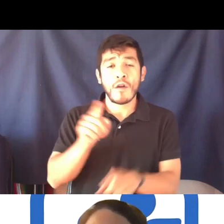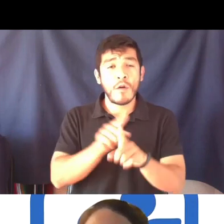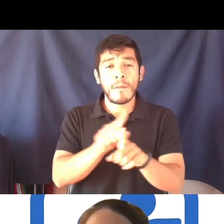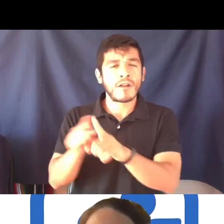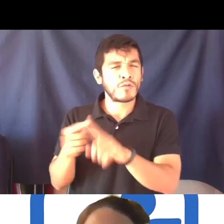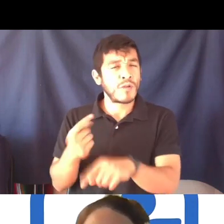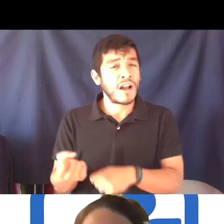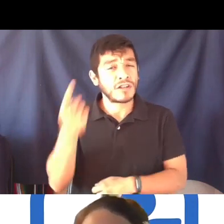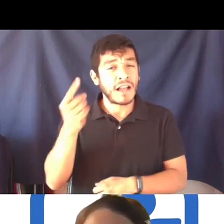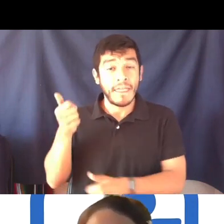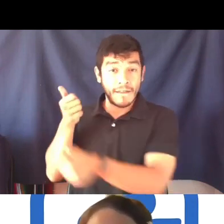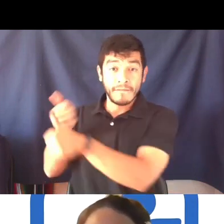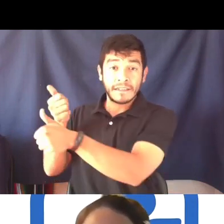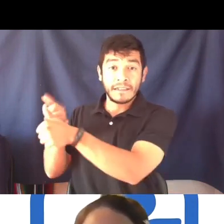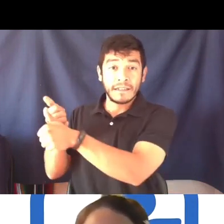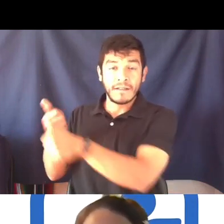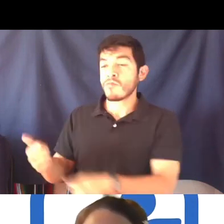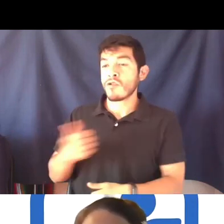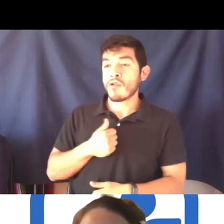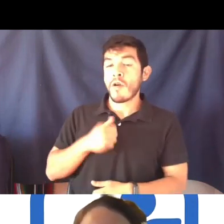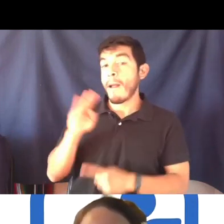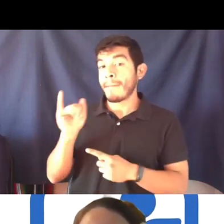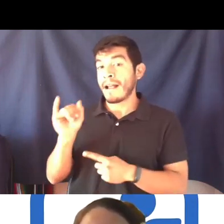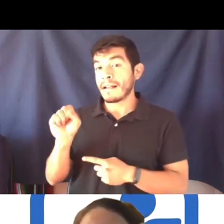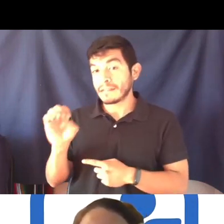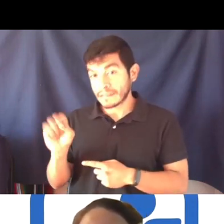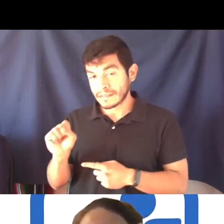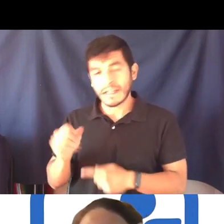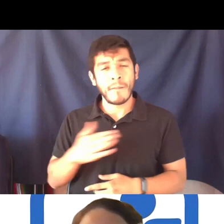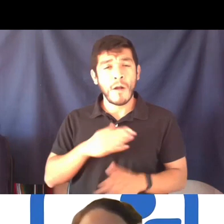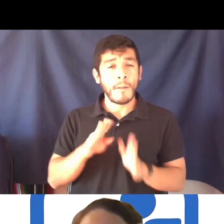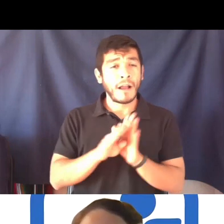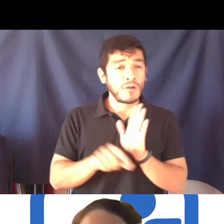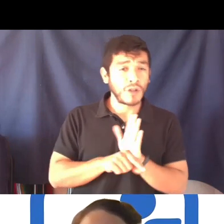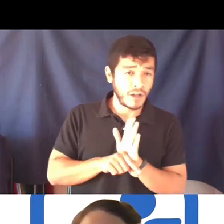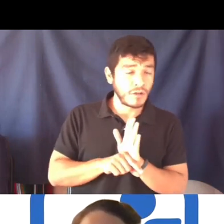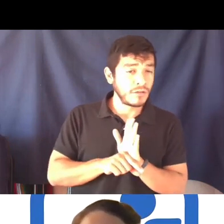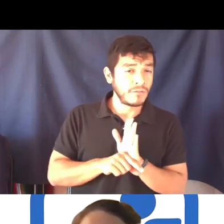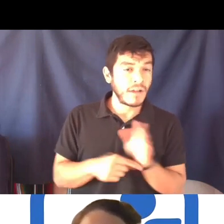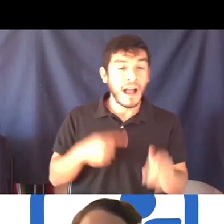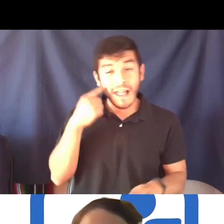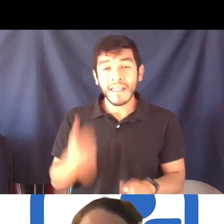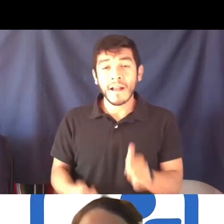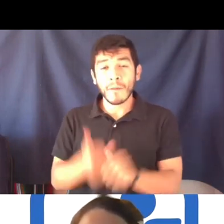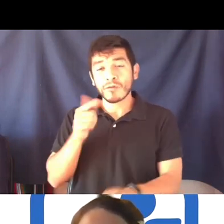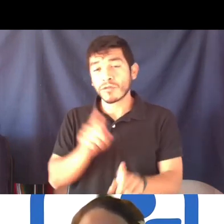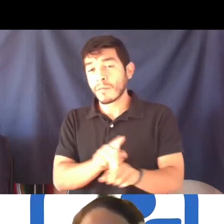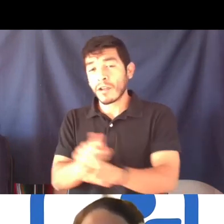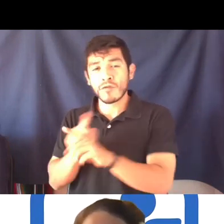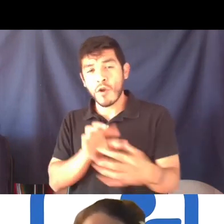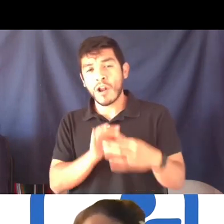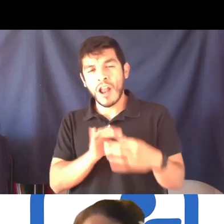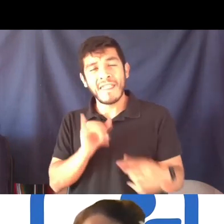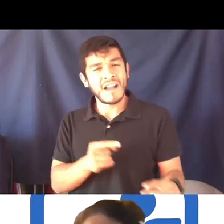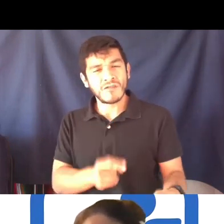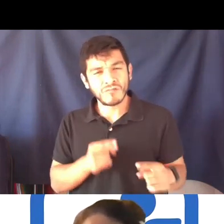understand themselves, their own biases, their own backgrounds. I think most mentoring relationships that struggle, but I think it